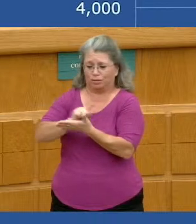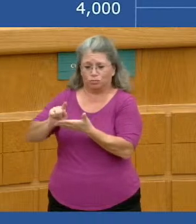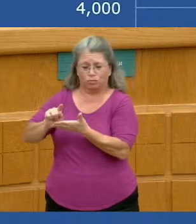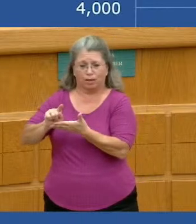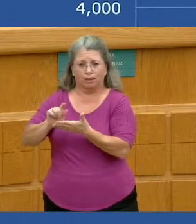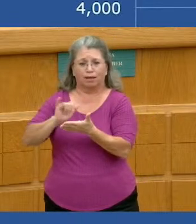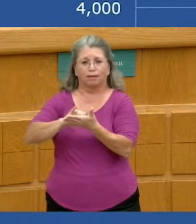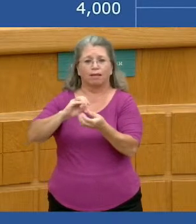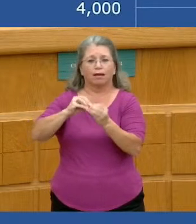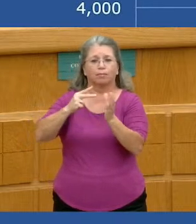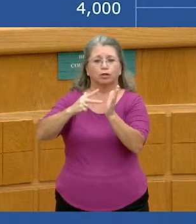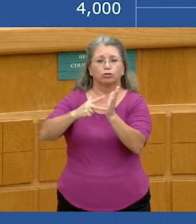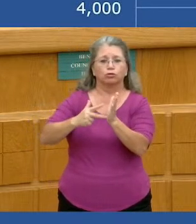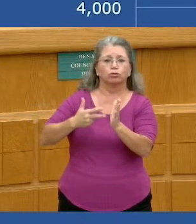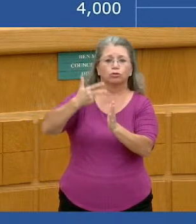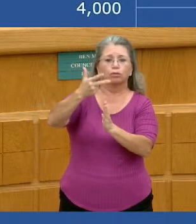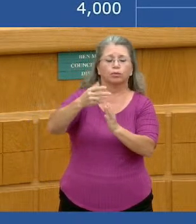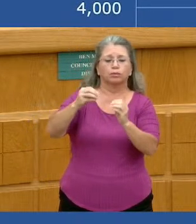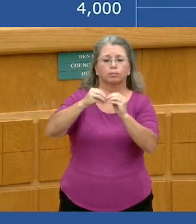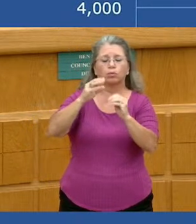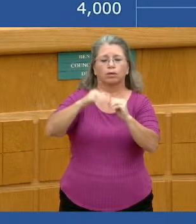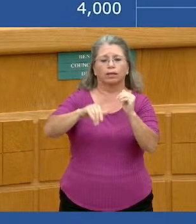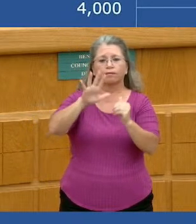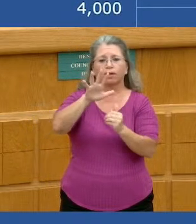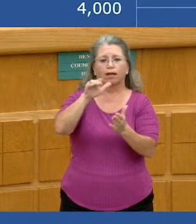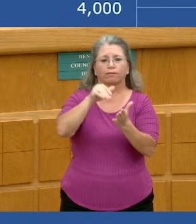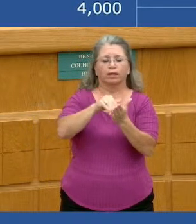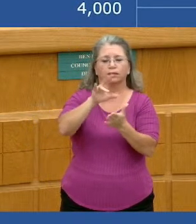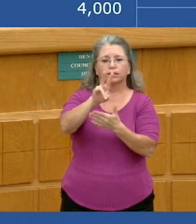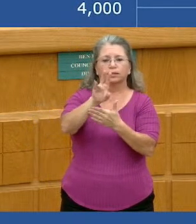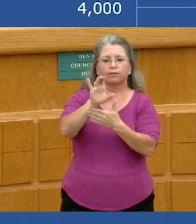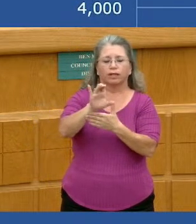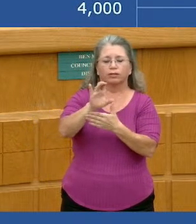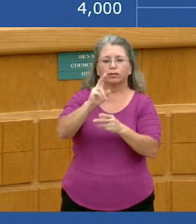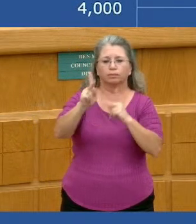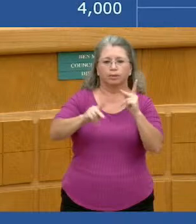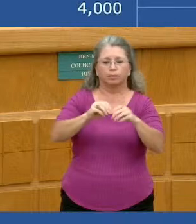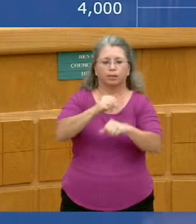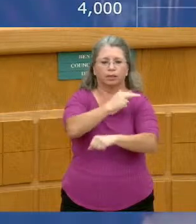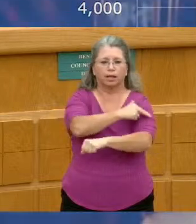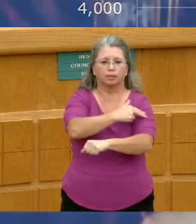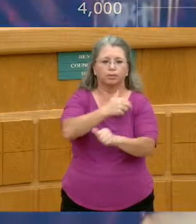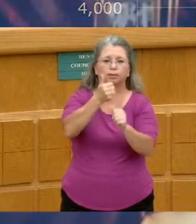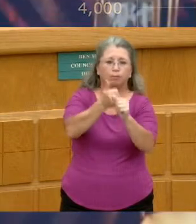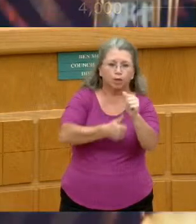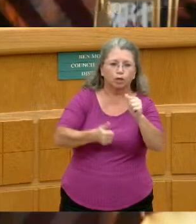tripled to more than 5,700 hospitalizations a day.